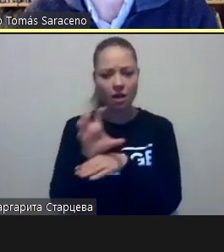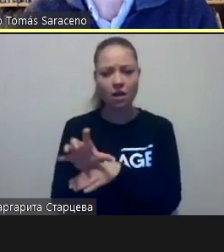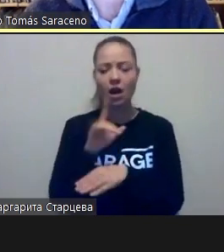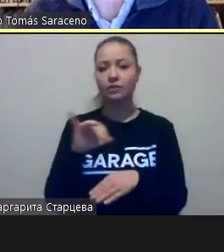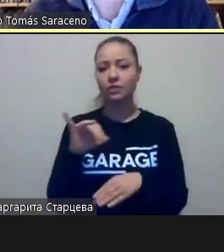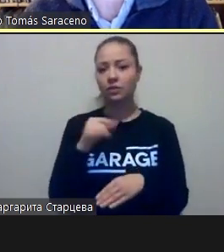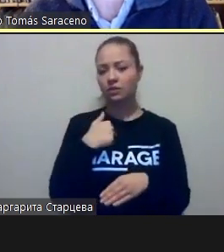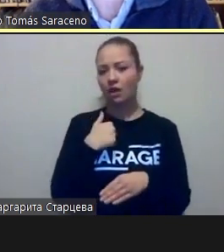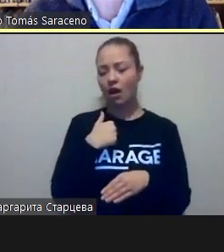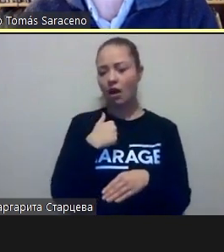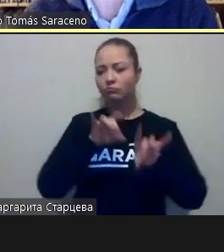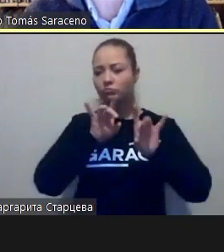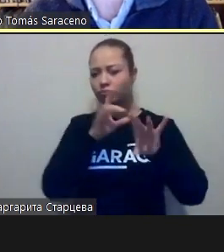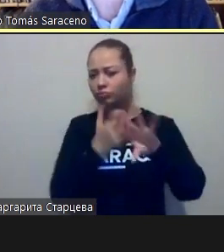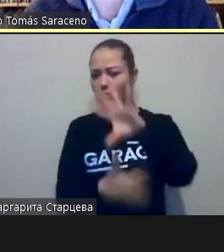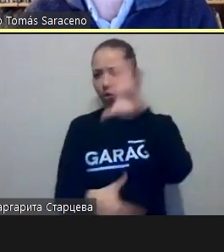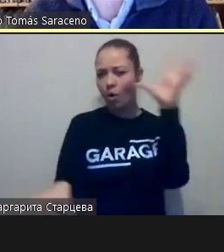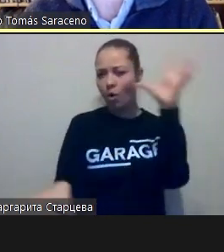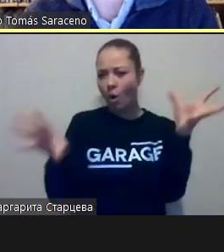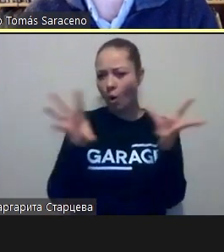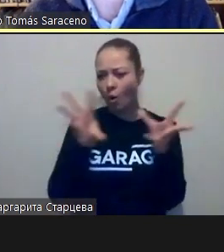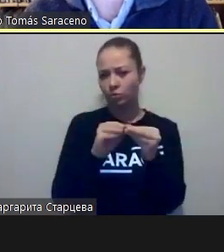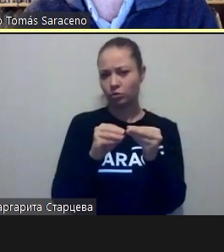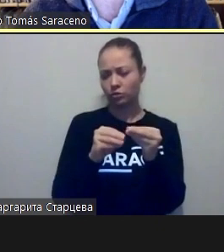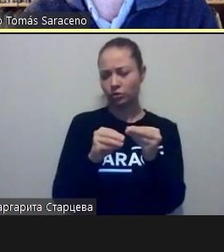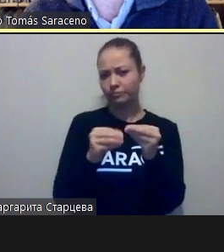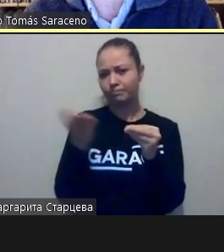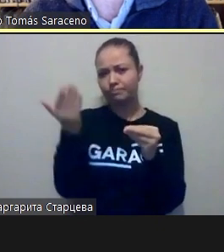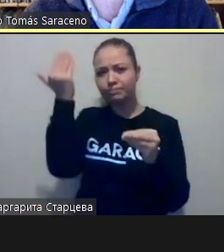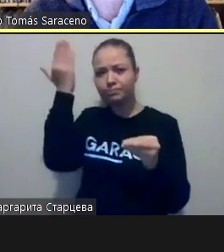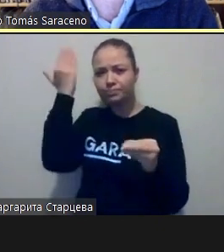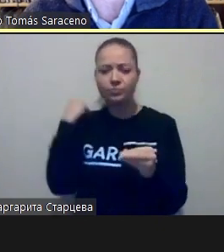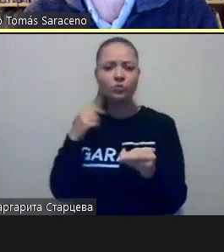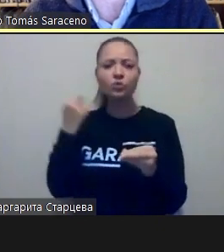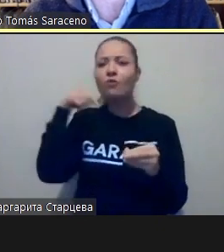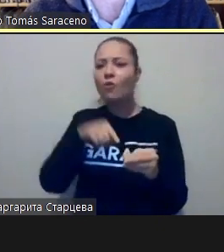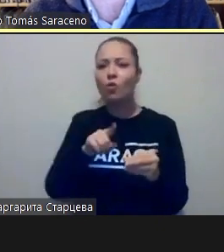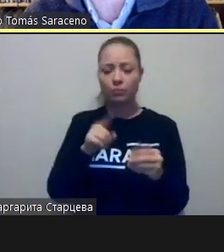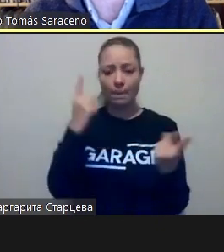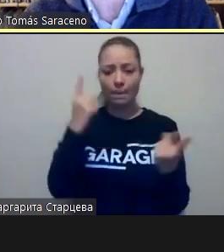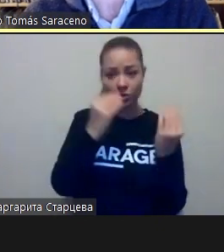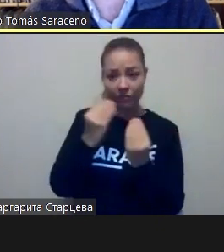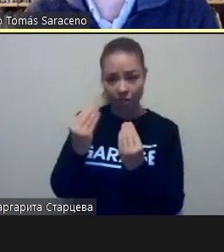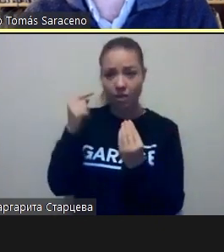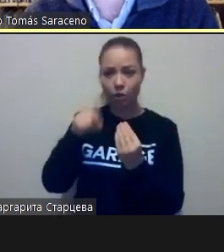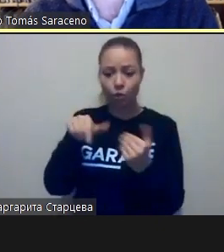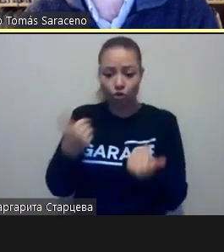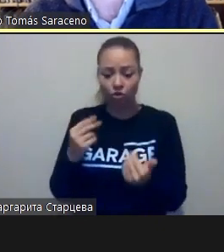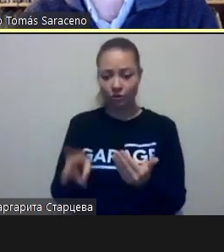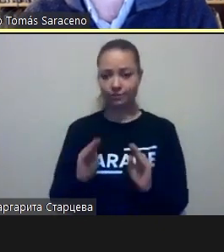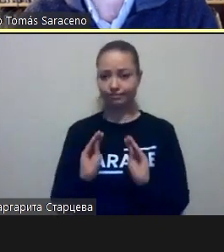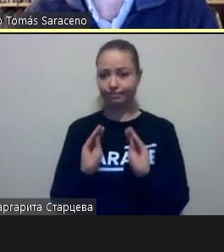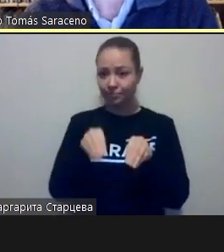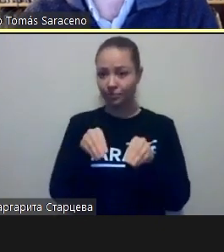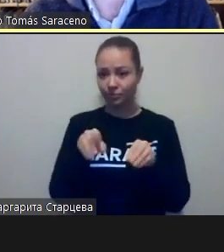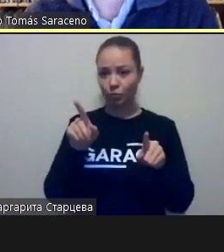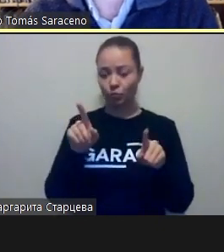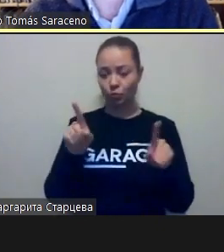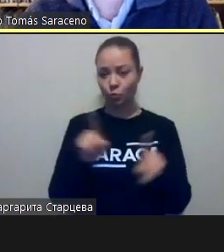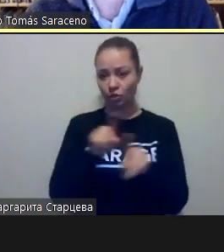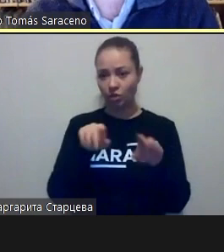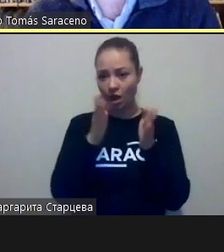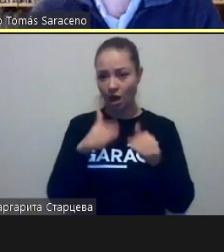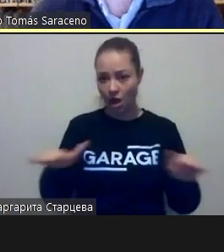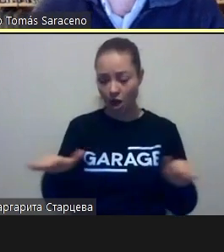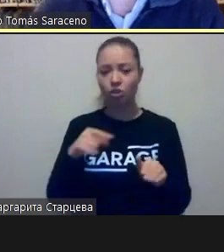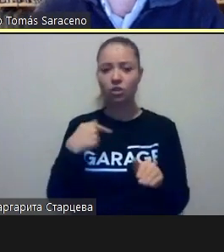background of the artwork which is presented in the Garage Museum, which I'm very happy, and I think